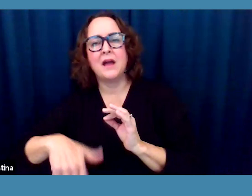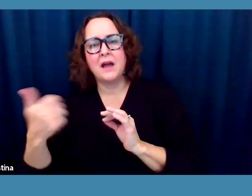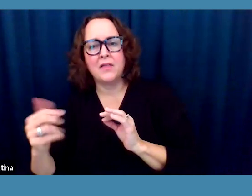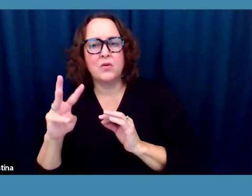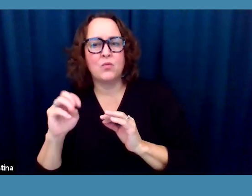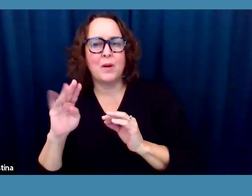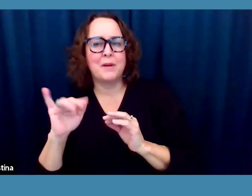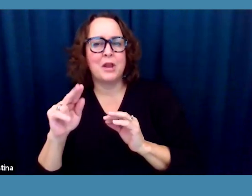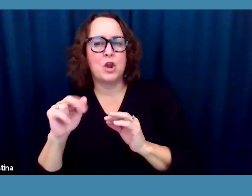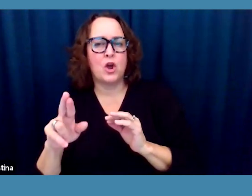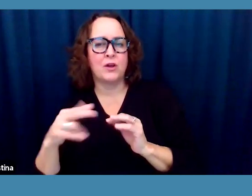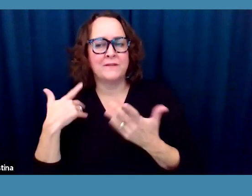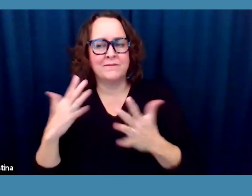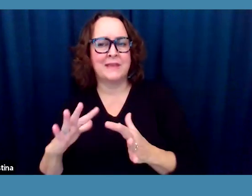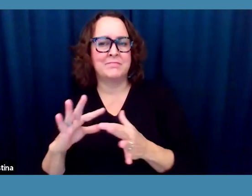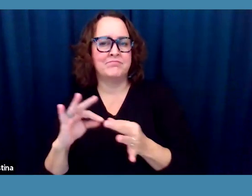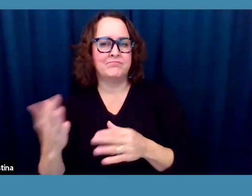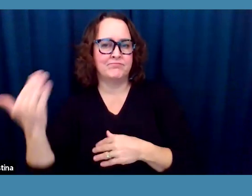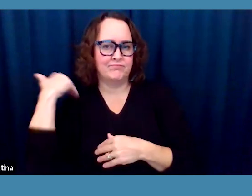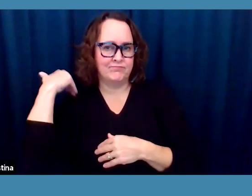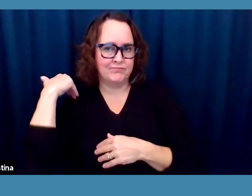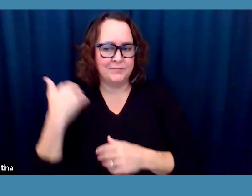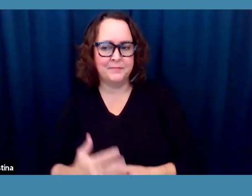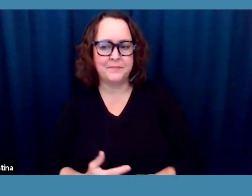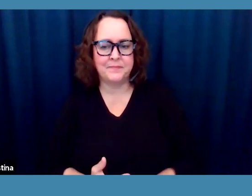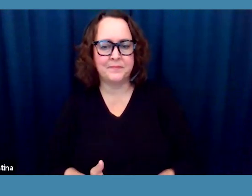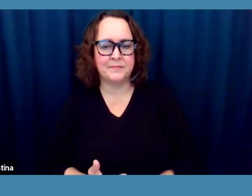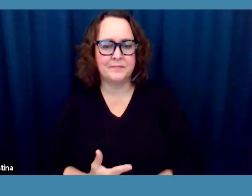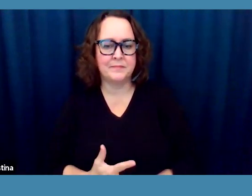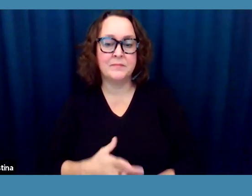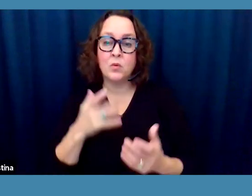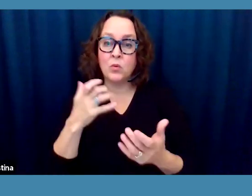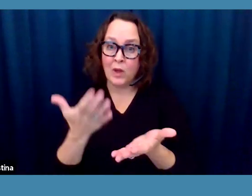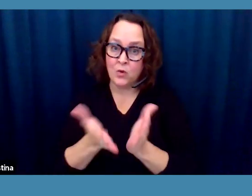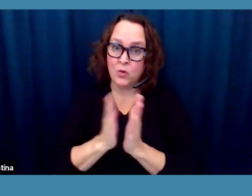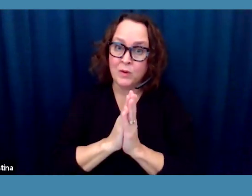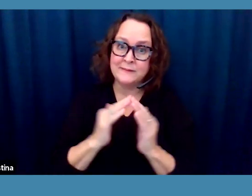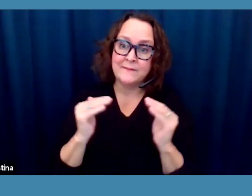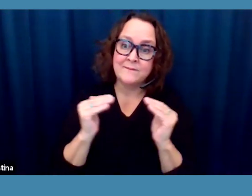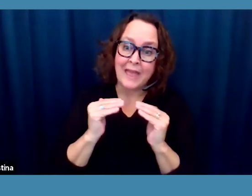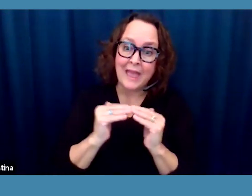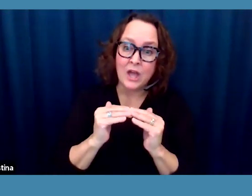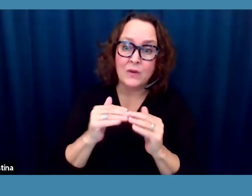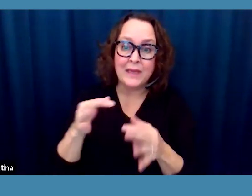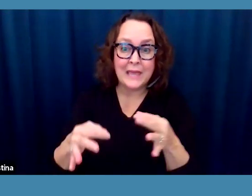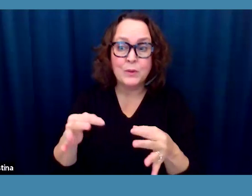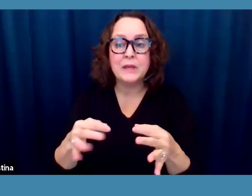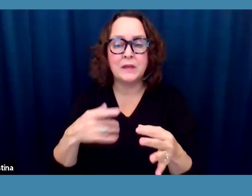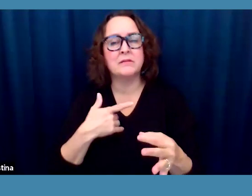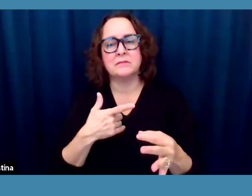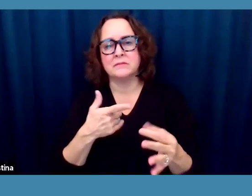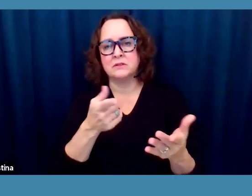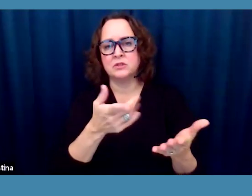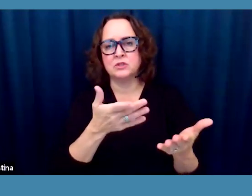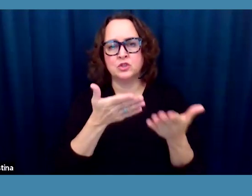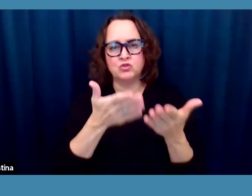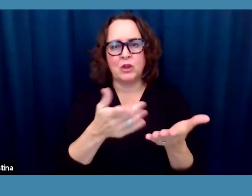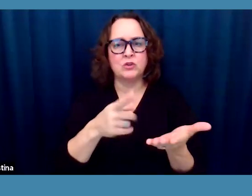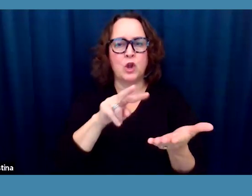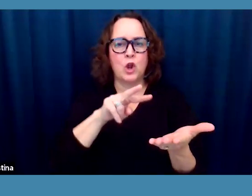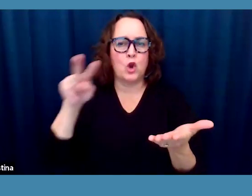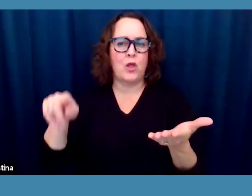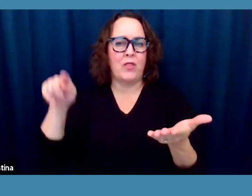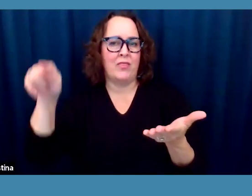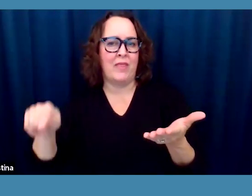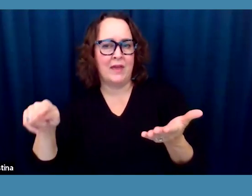webinar that we previously did. And if you are looking at requesting a fair hearing, I definitely check that out. That's